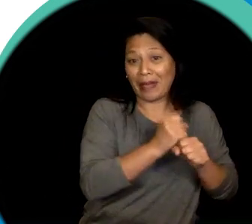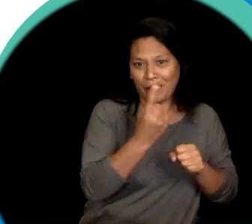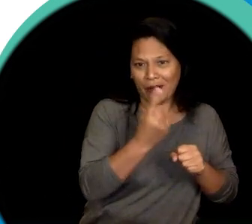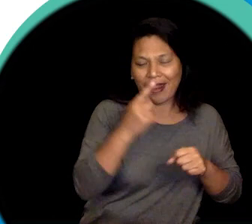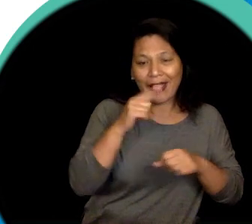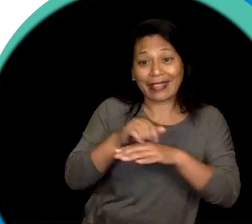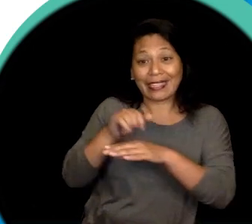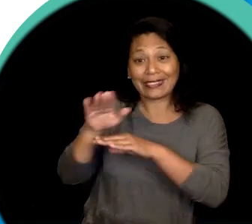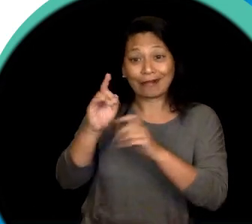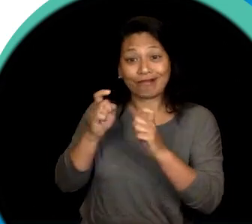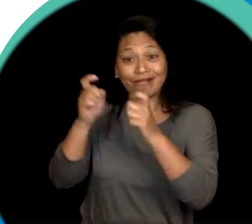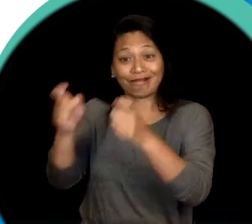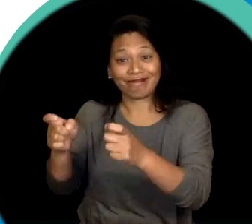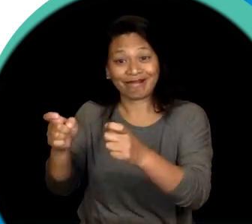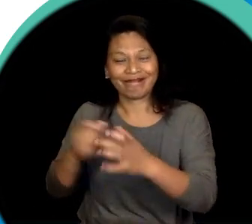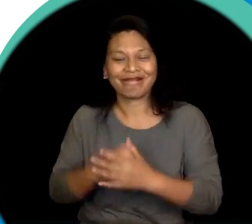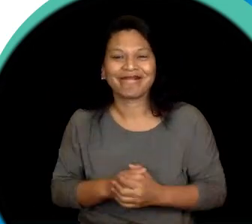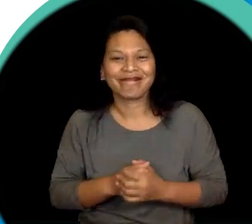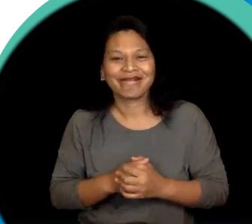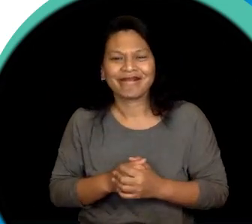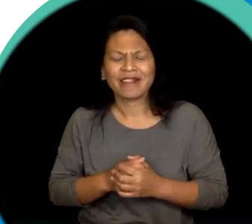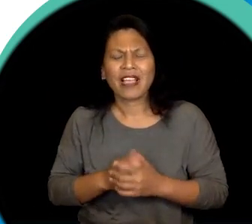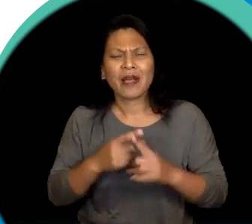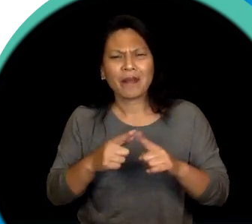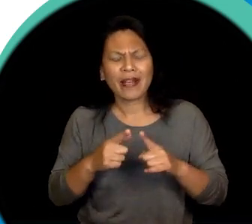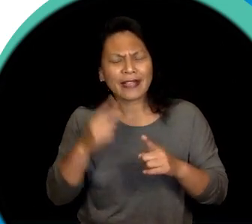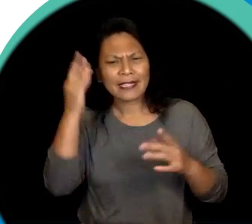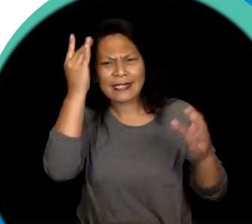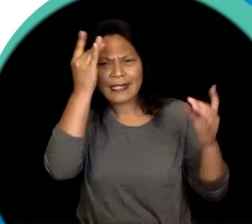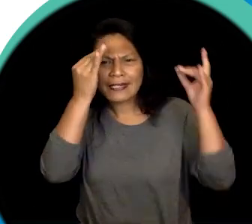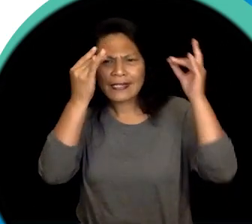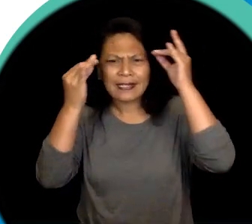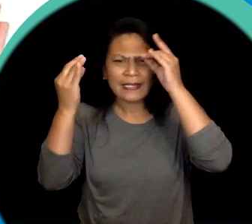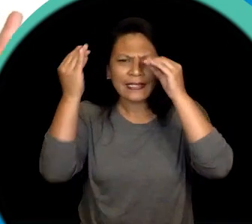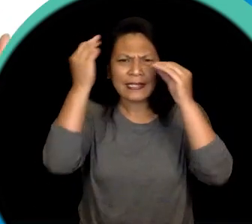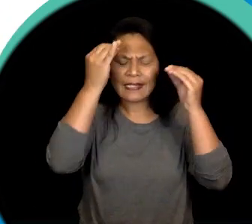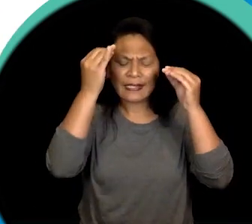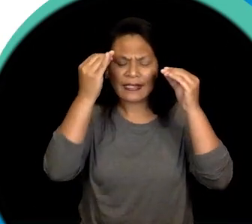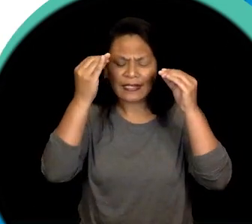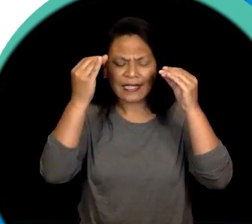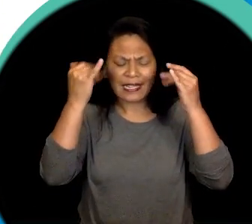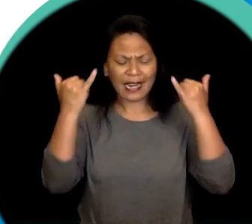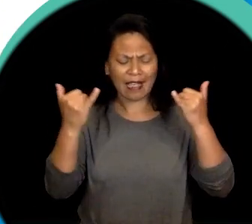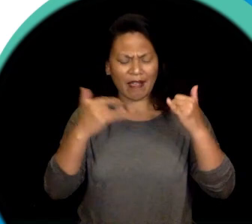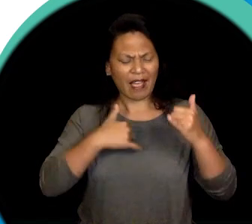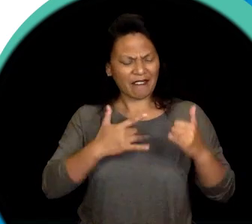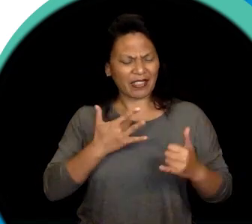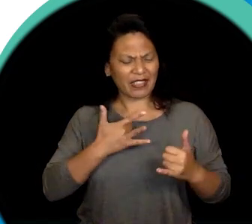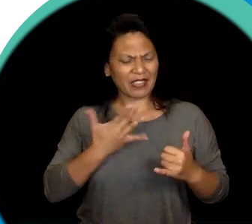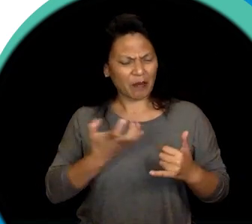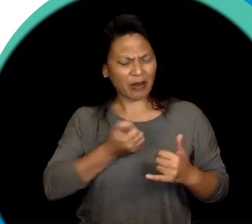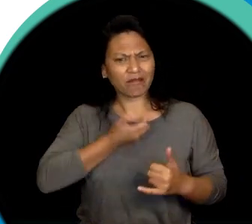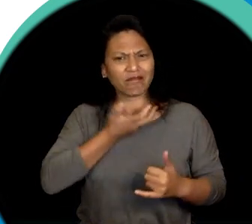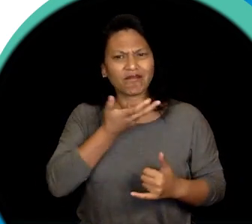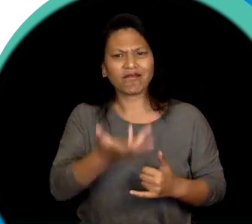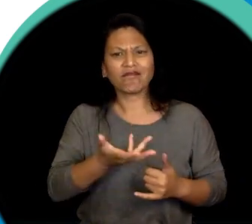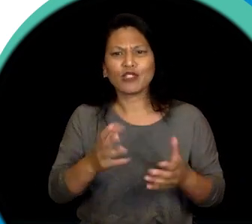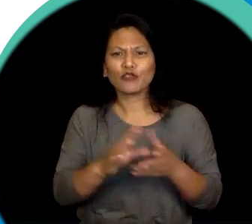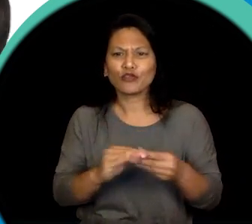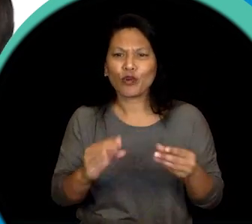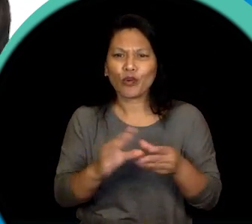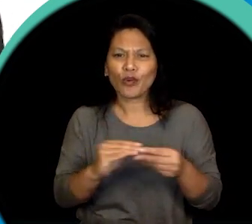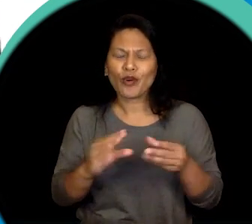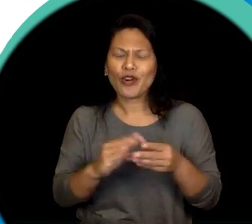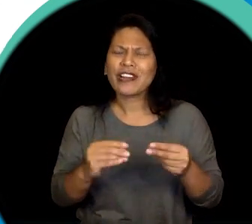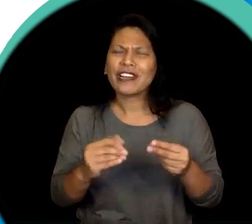it. And then I kept thinking, well, what can I want to write a story about broken,